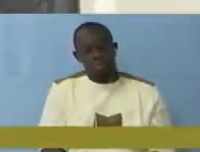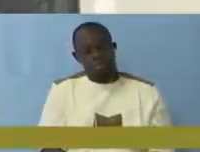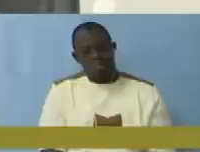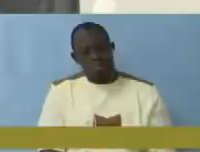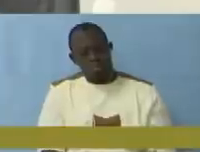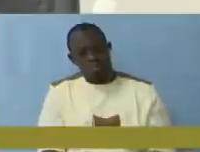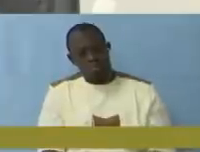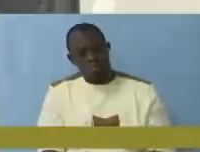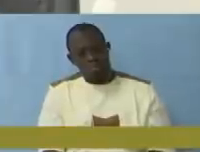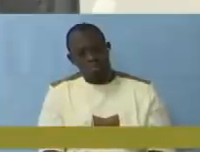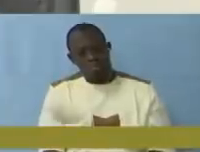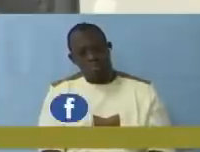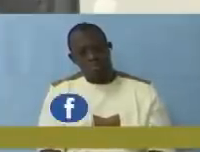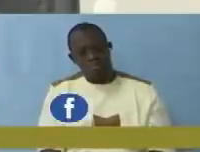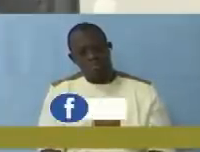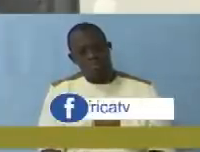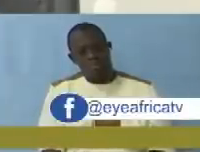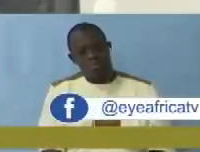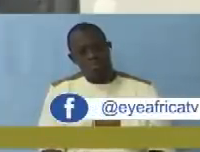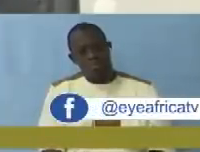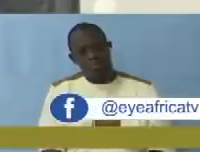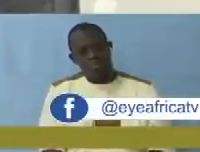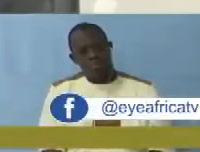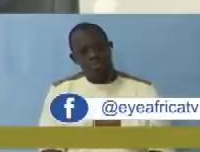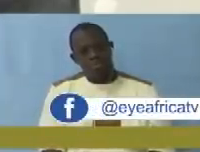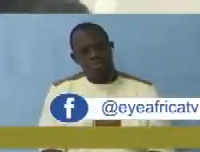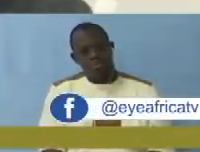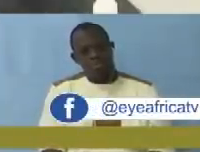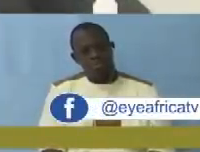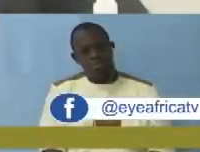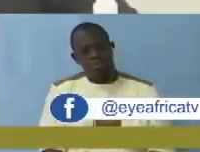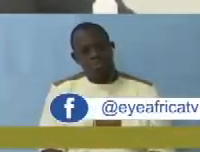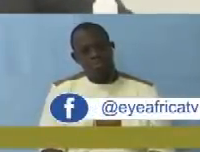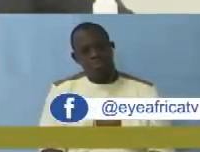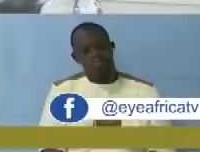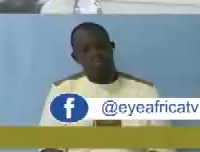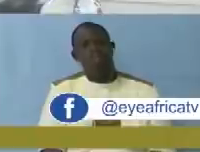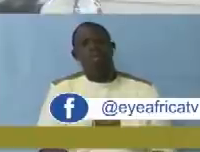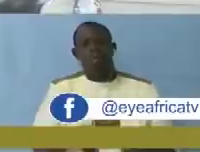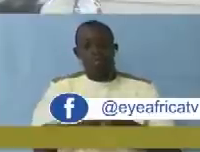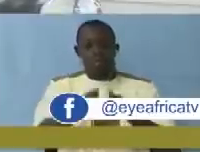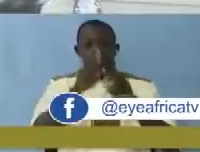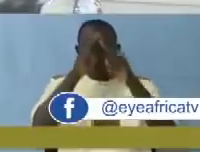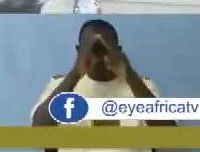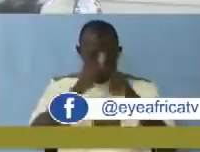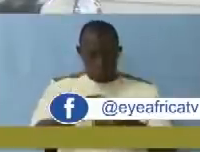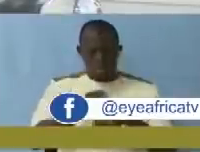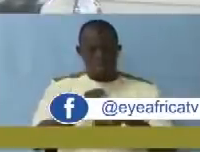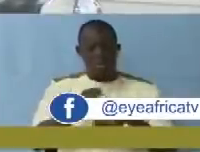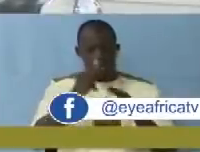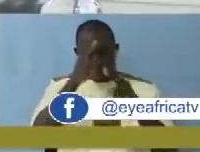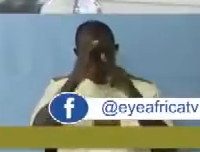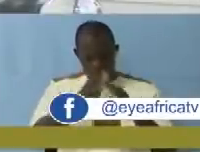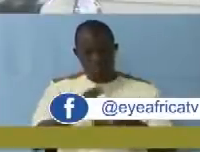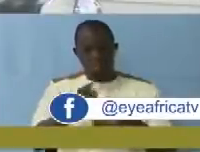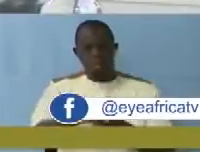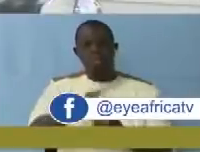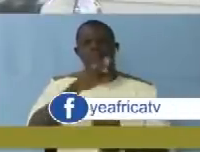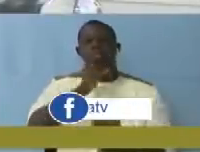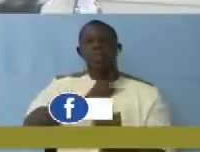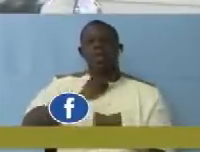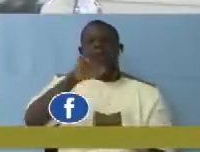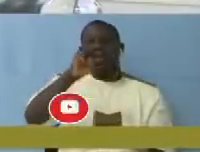do bundaldo me alon ko menal me lon fang with all due respect to Mr. Samba Jallow, he's an elder person, but he's not talking the